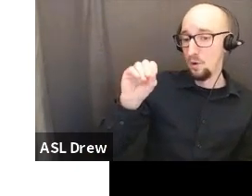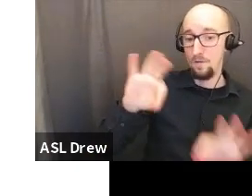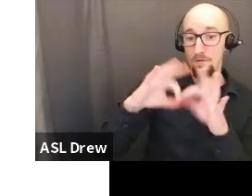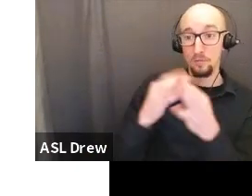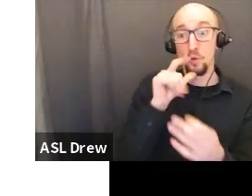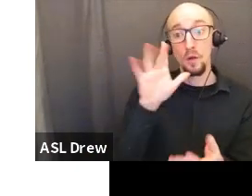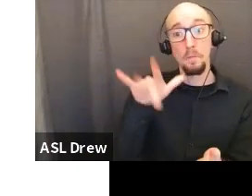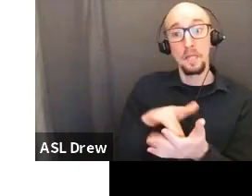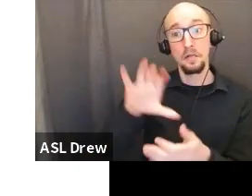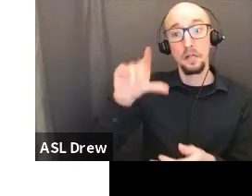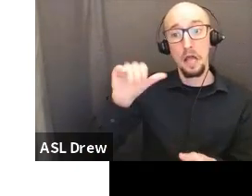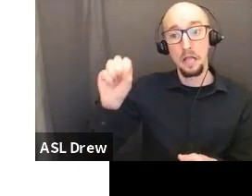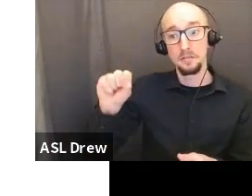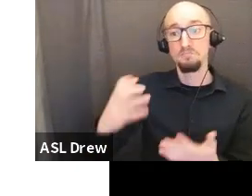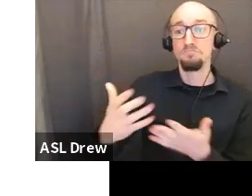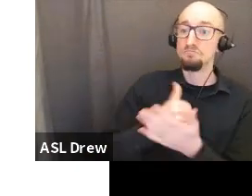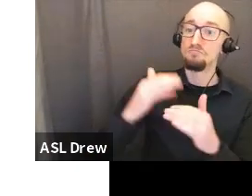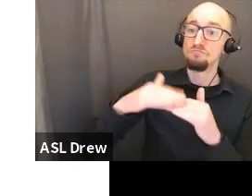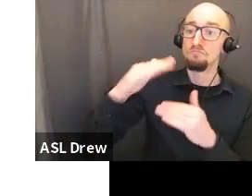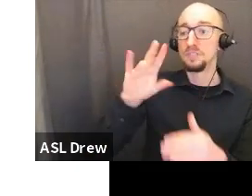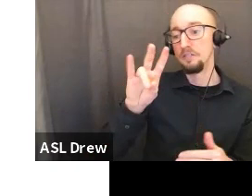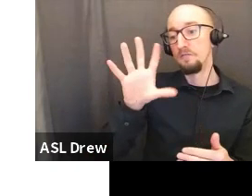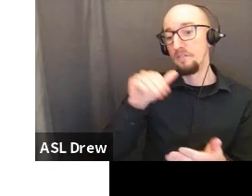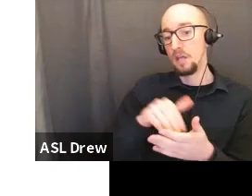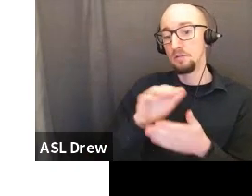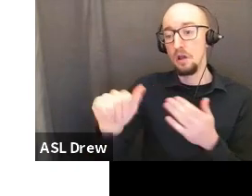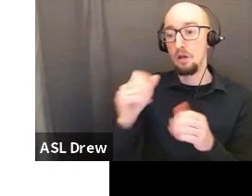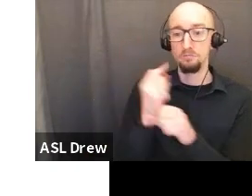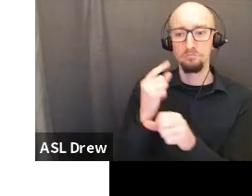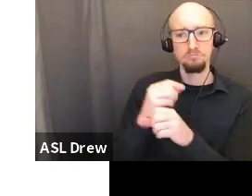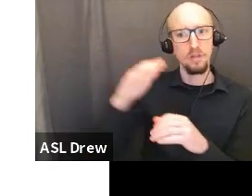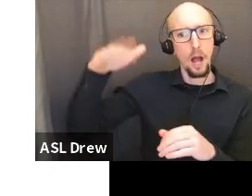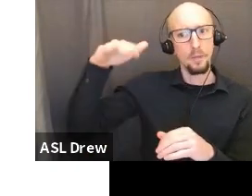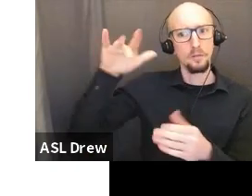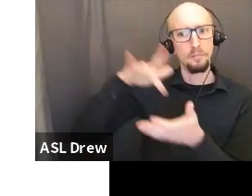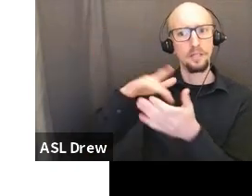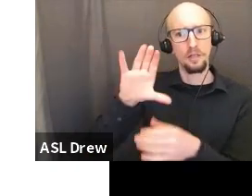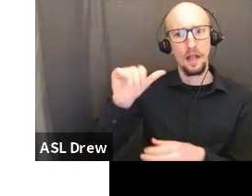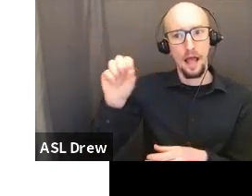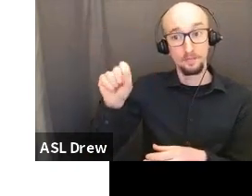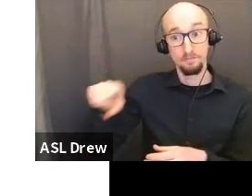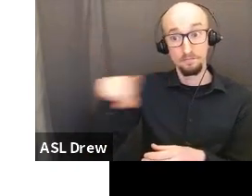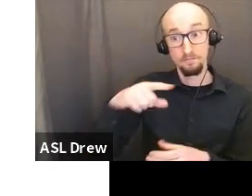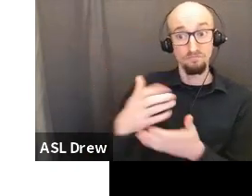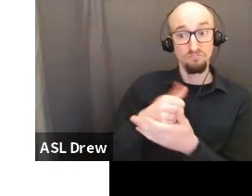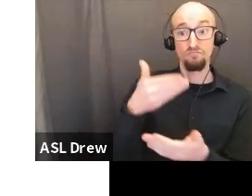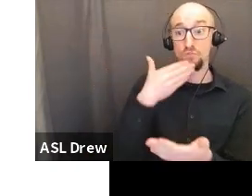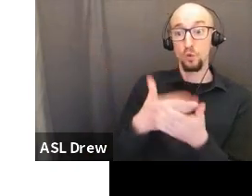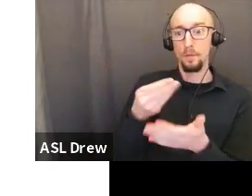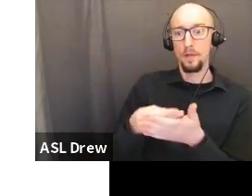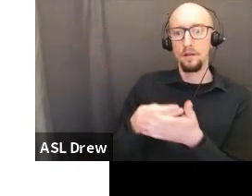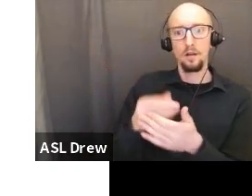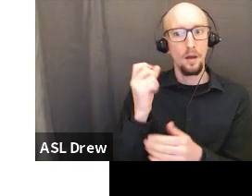$75,000 a year, upper middle class, live in areas with